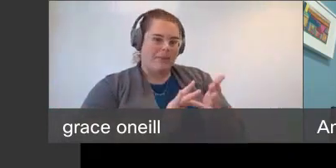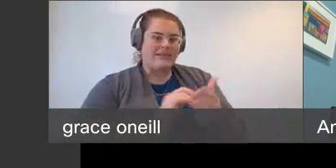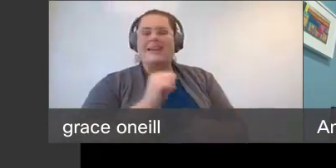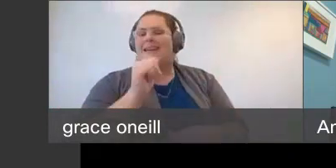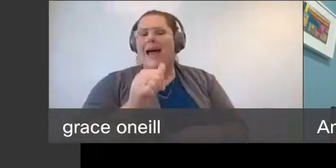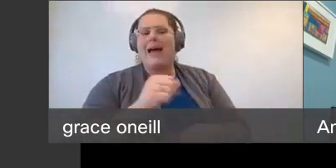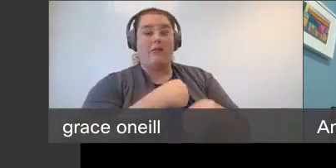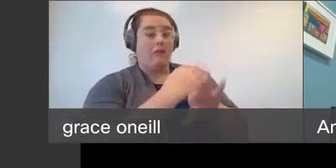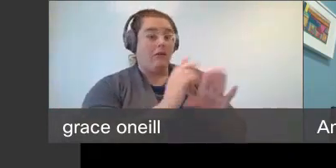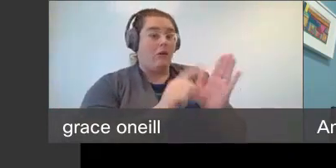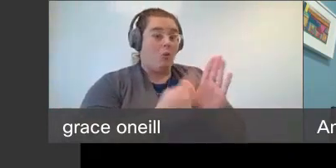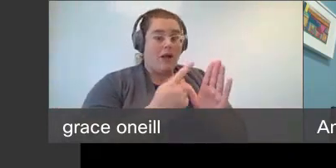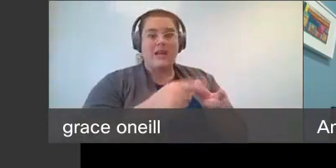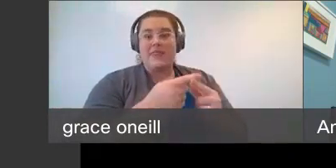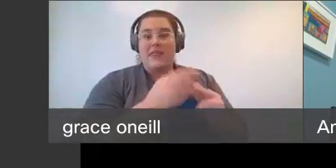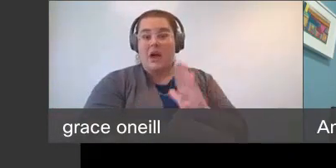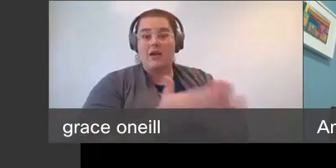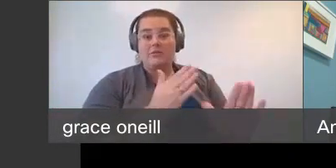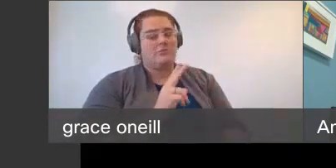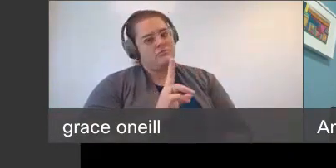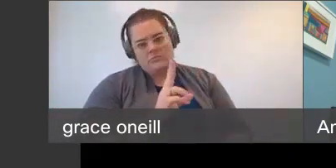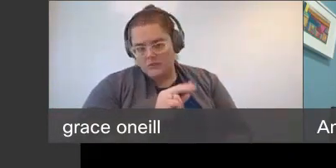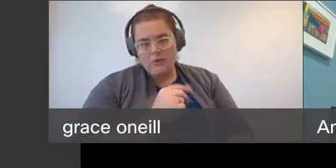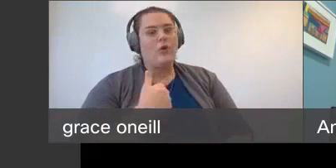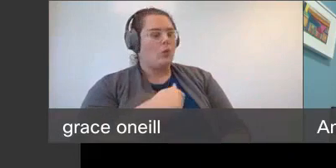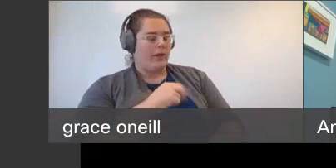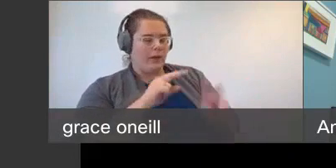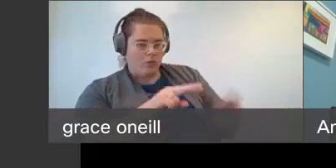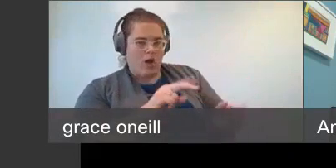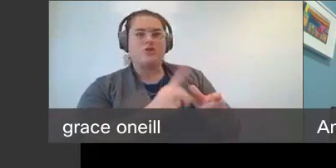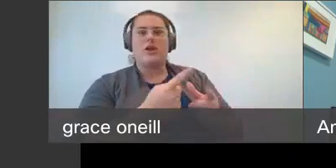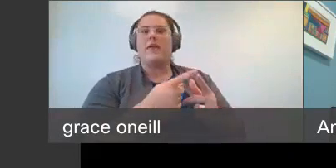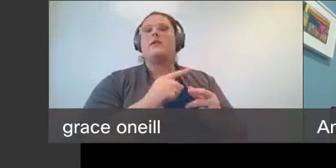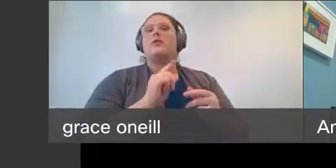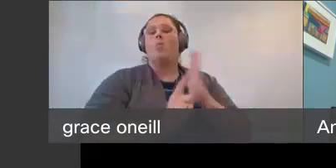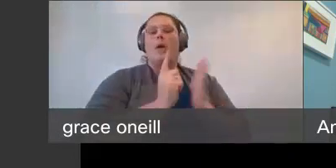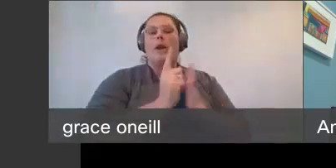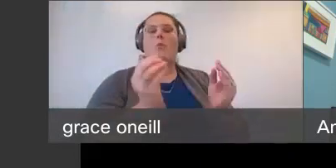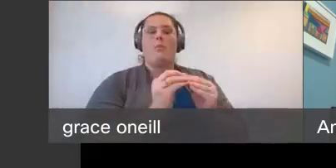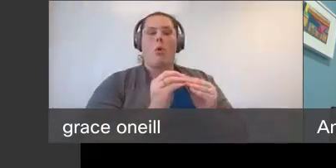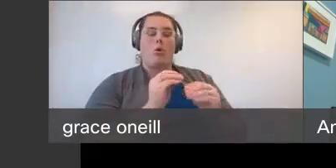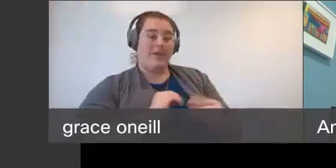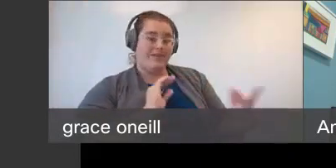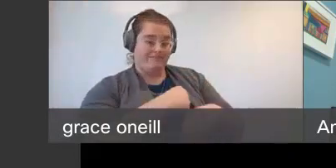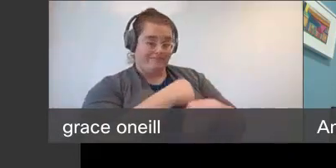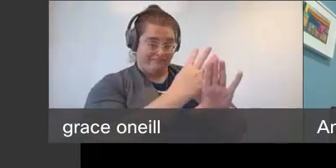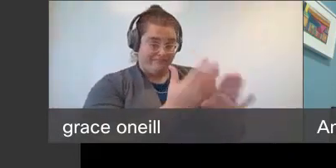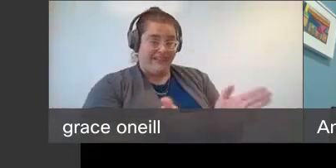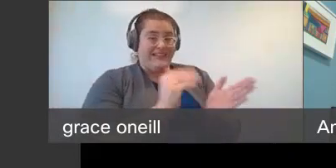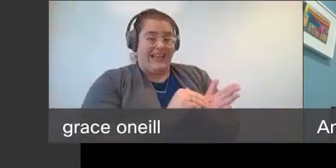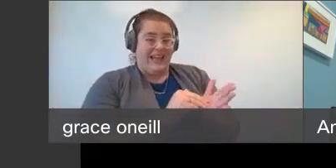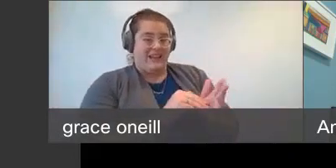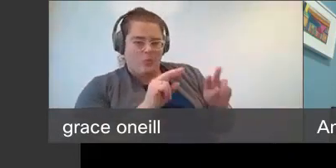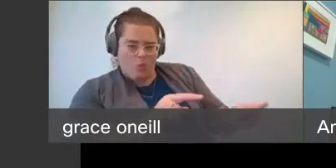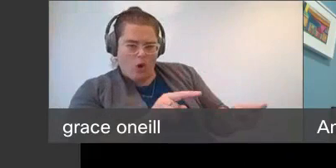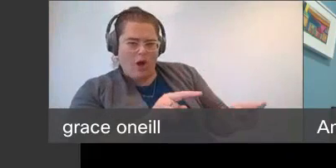SAT's improved. Everything is documented in the electronic health record, and the PCP is notified. This whole process maybe took half